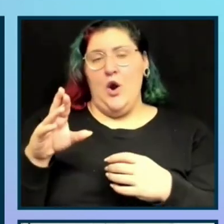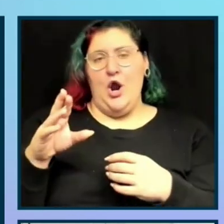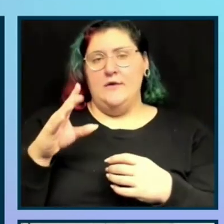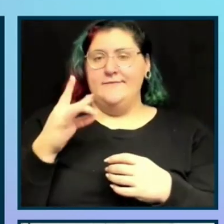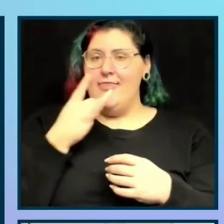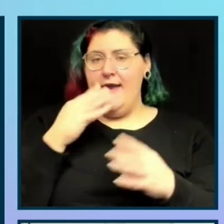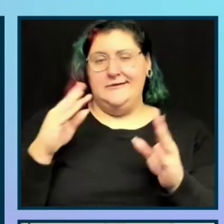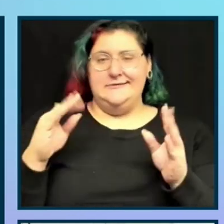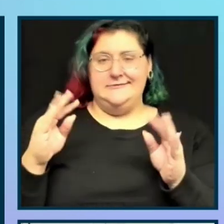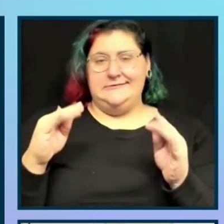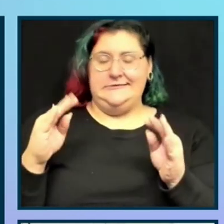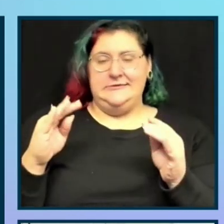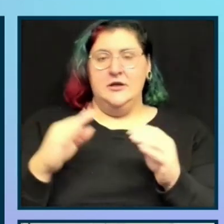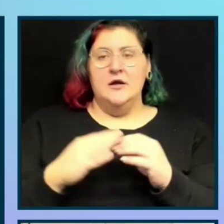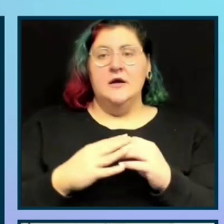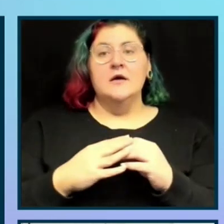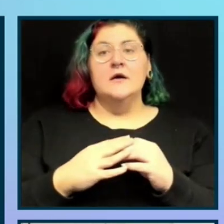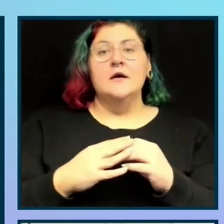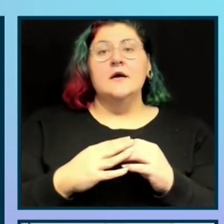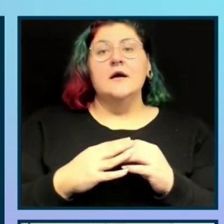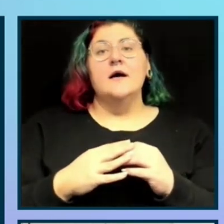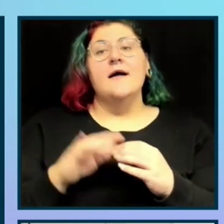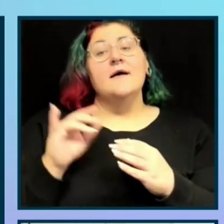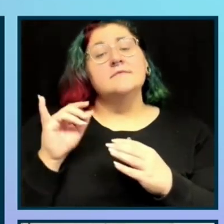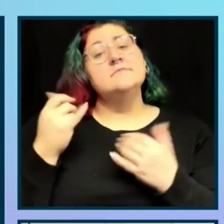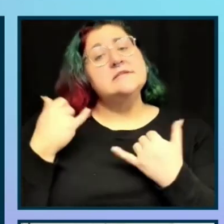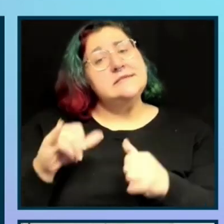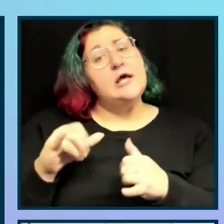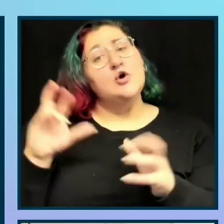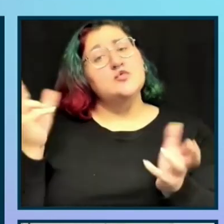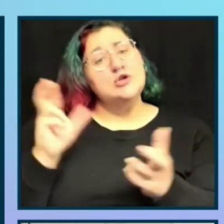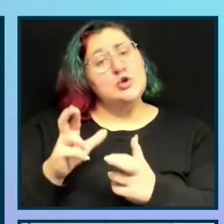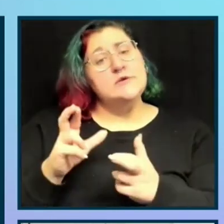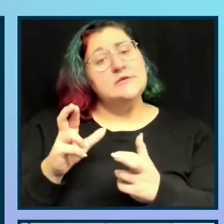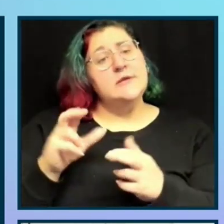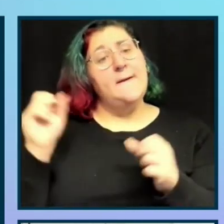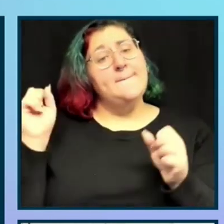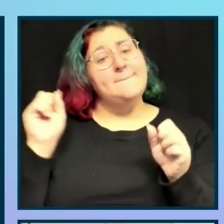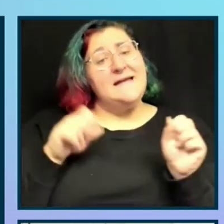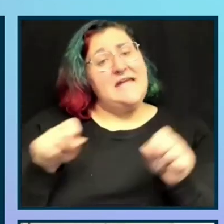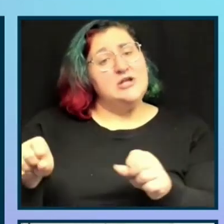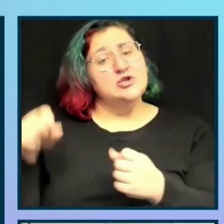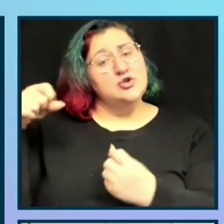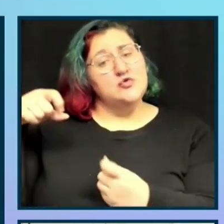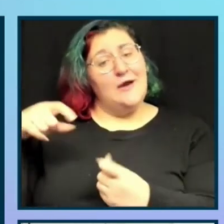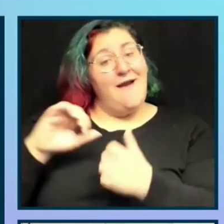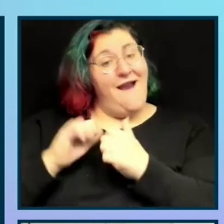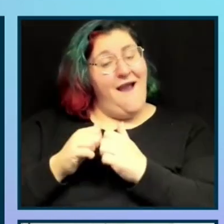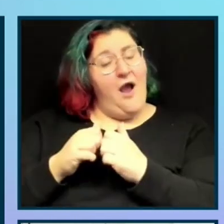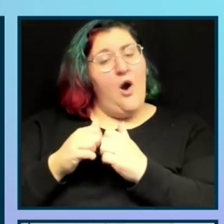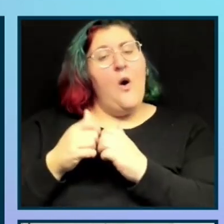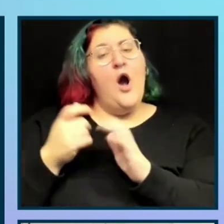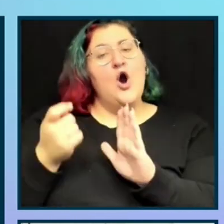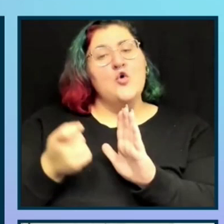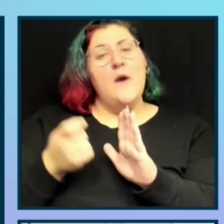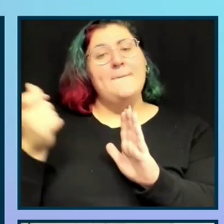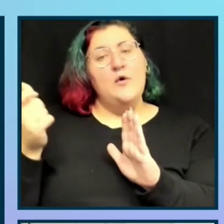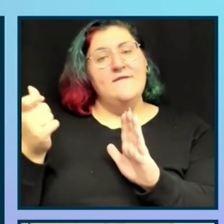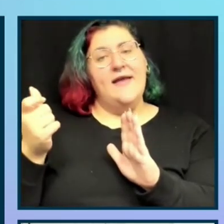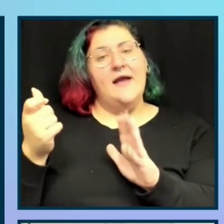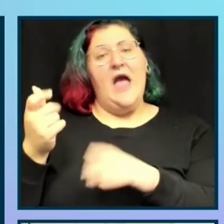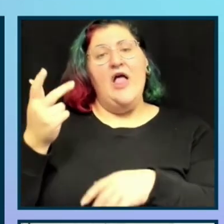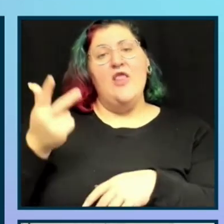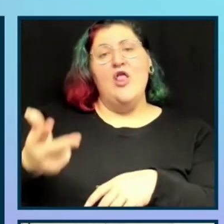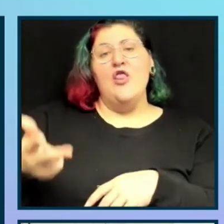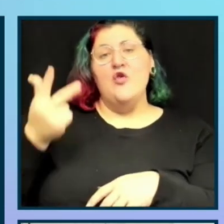being said, she still reduced the potential trigger by removing and respecting the 3 flashes threshold for